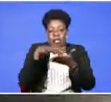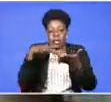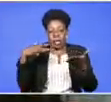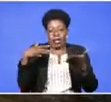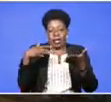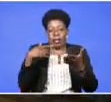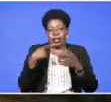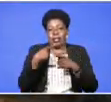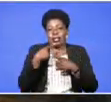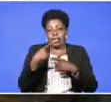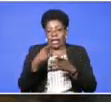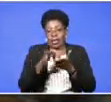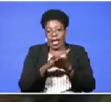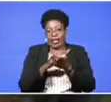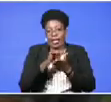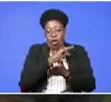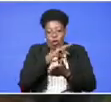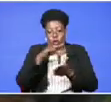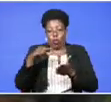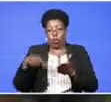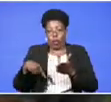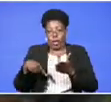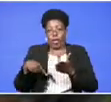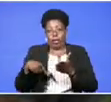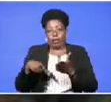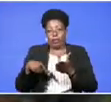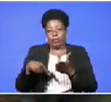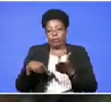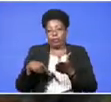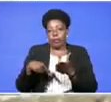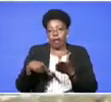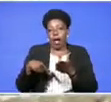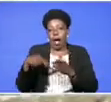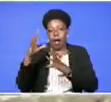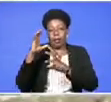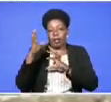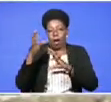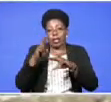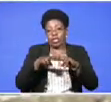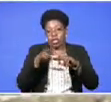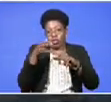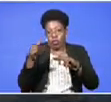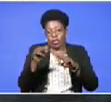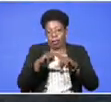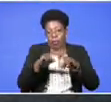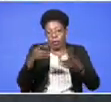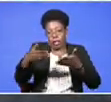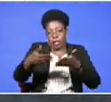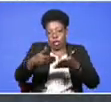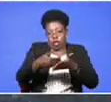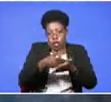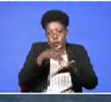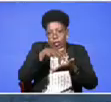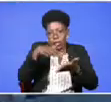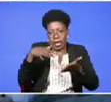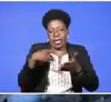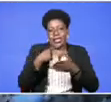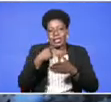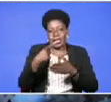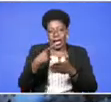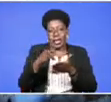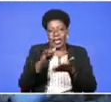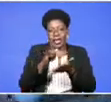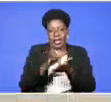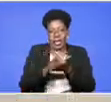revealed populations of the Queen Conch are declining throughout the Bahamas. But a new study by the Bahamas National Trust, Shedd, and